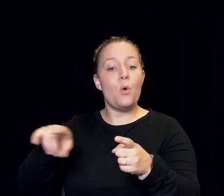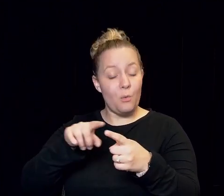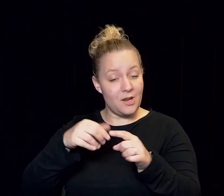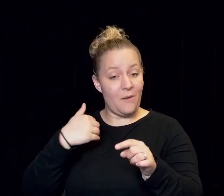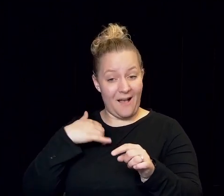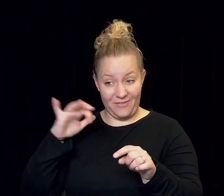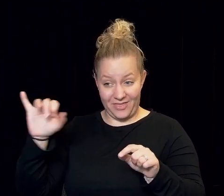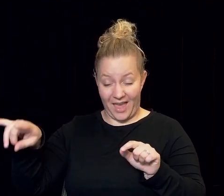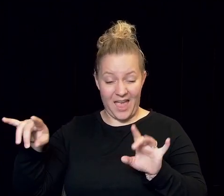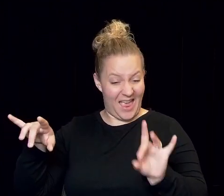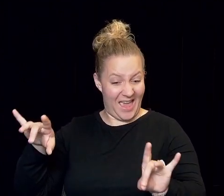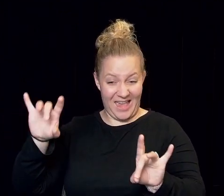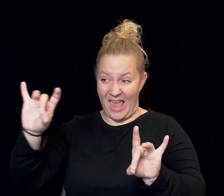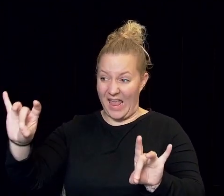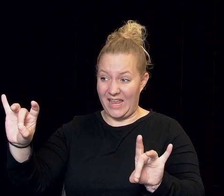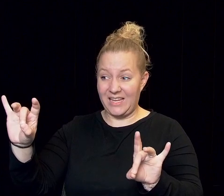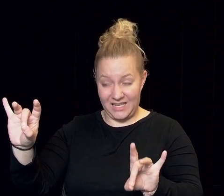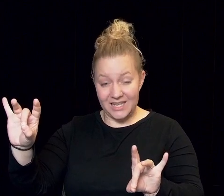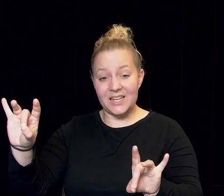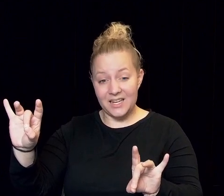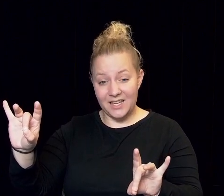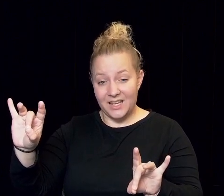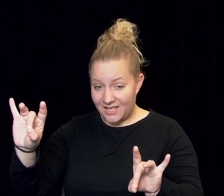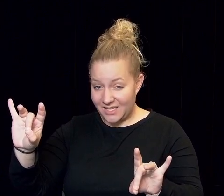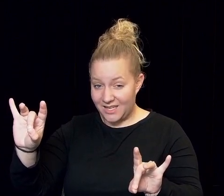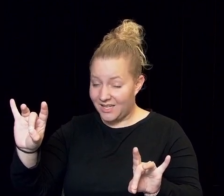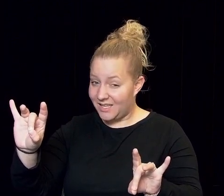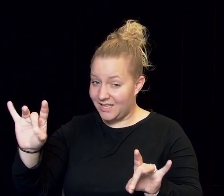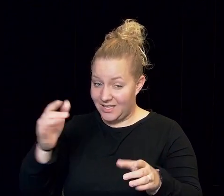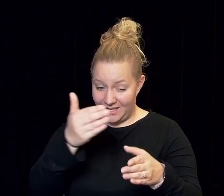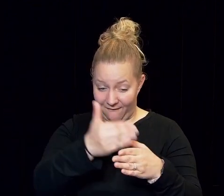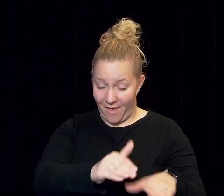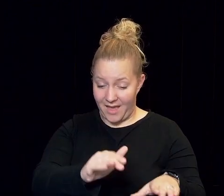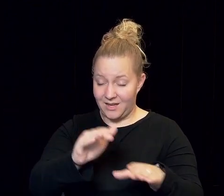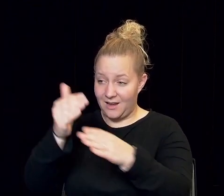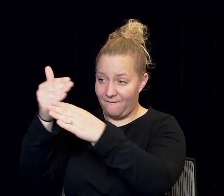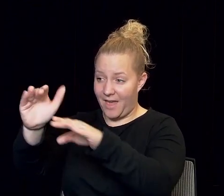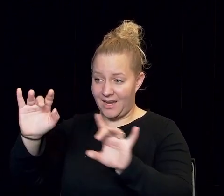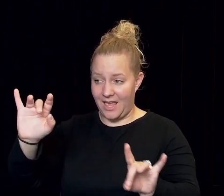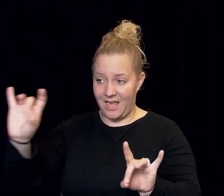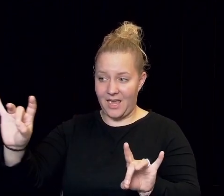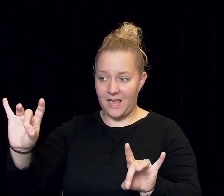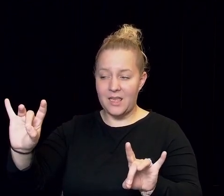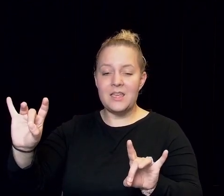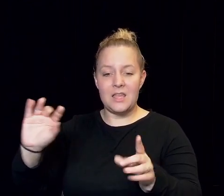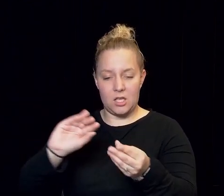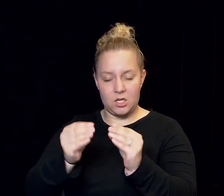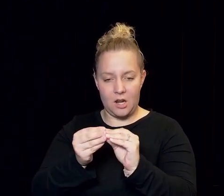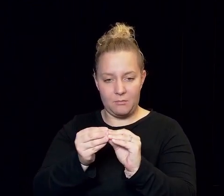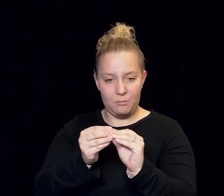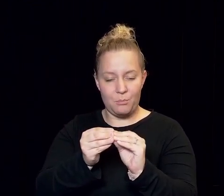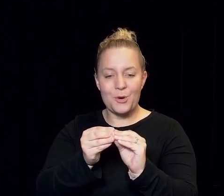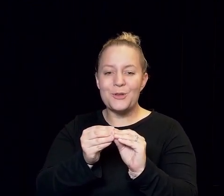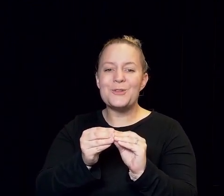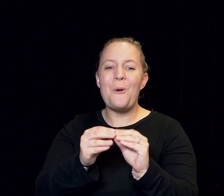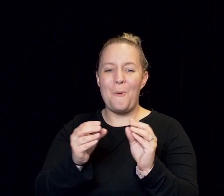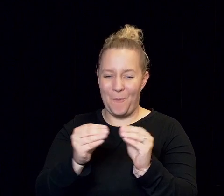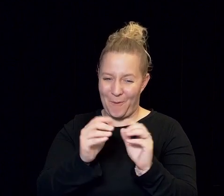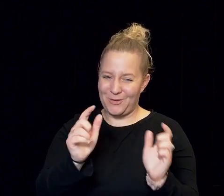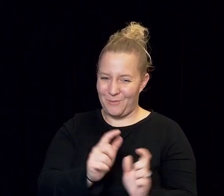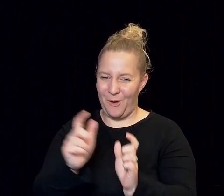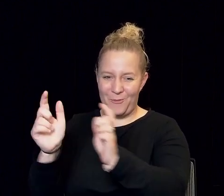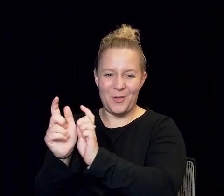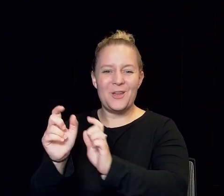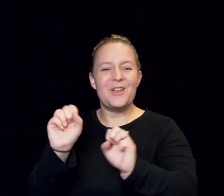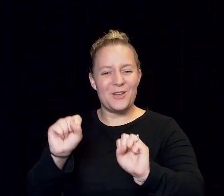are dividing by 8, and what that does is just make much smaller numbers. So when I divide it by 8, you could just put a